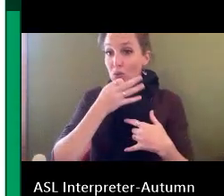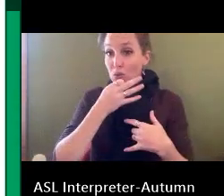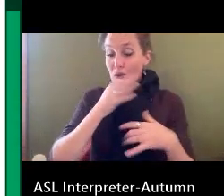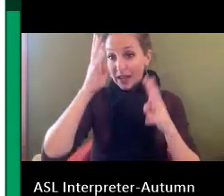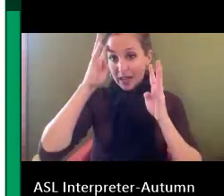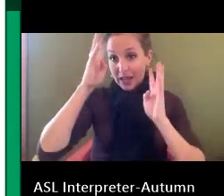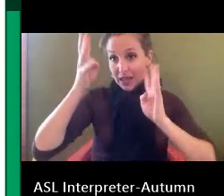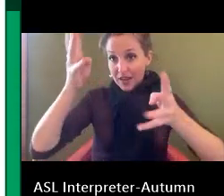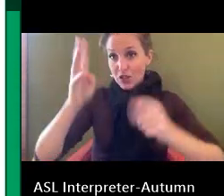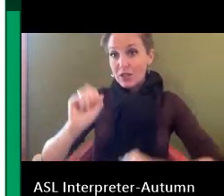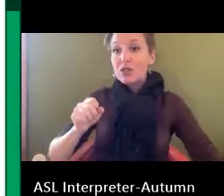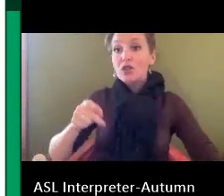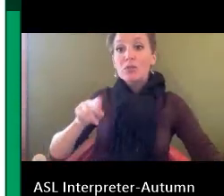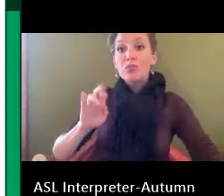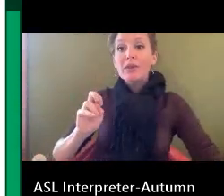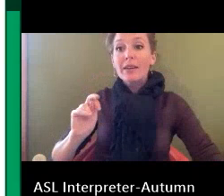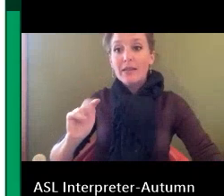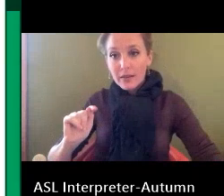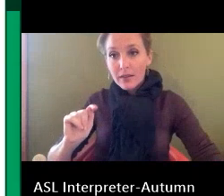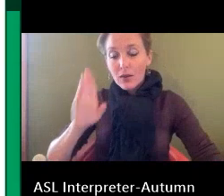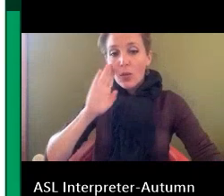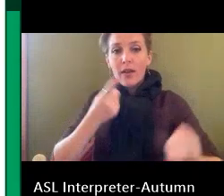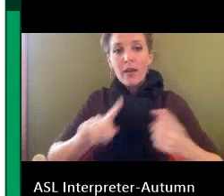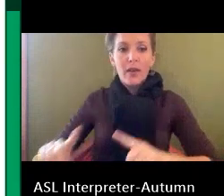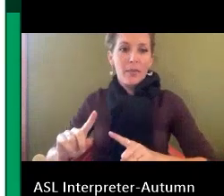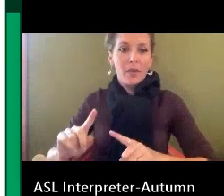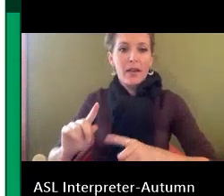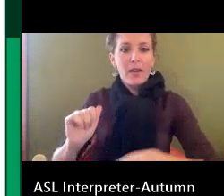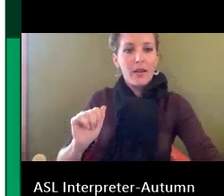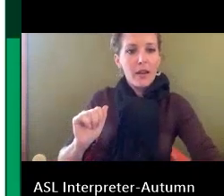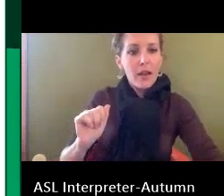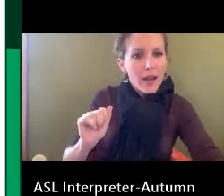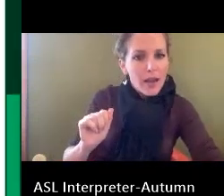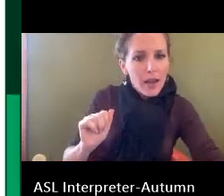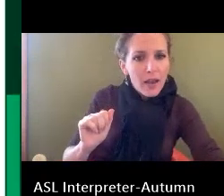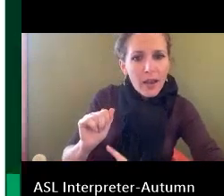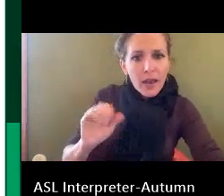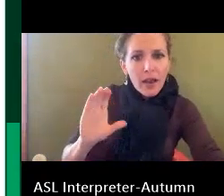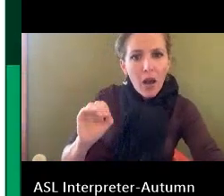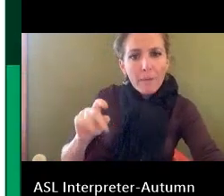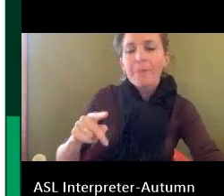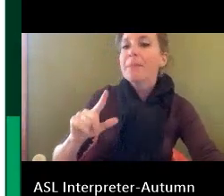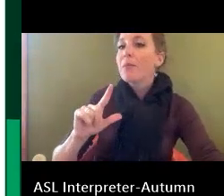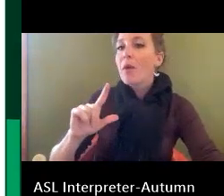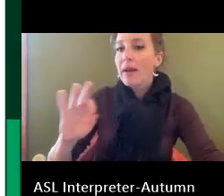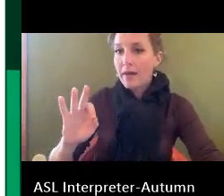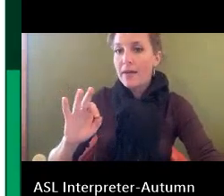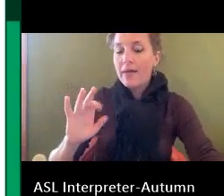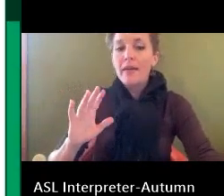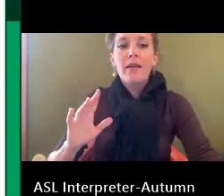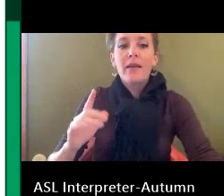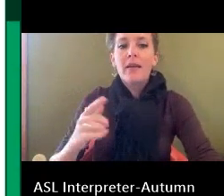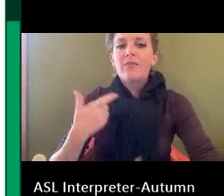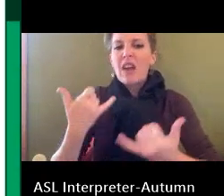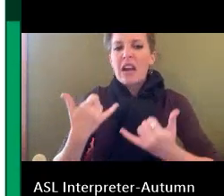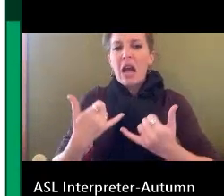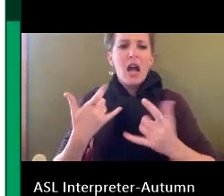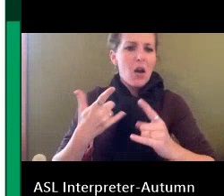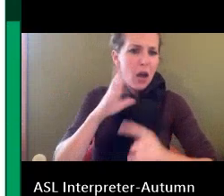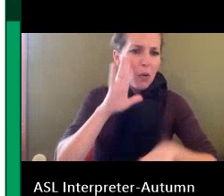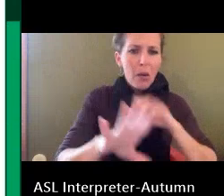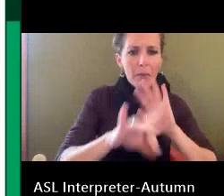happening at the ministerial and COP29. But for example, I'll just pick on page 2 here.